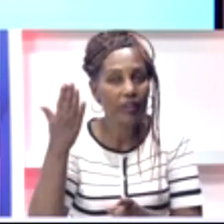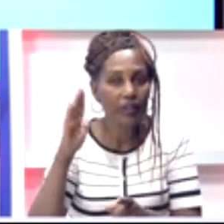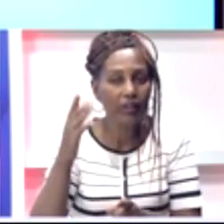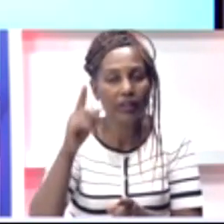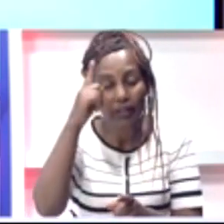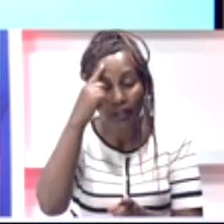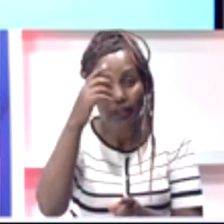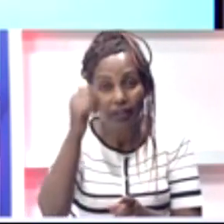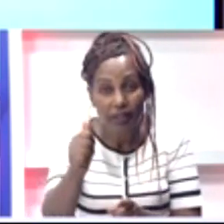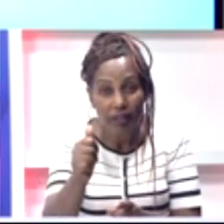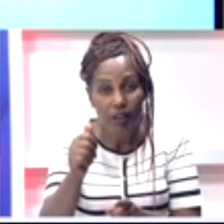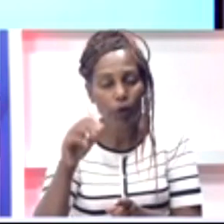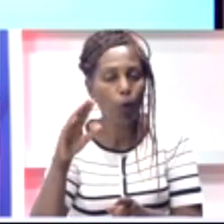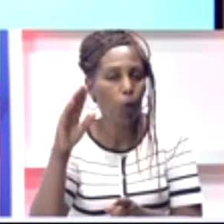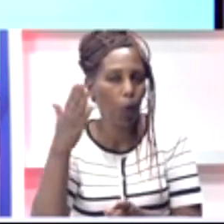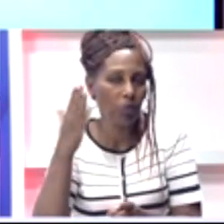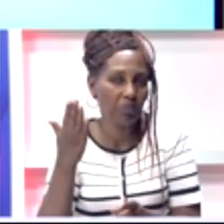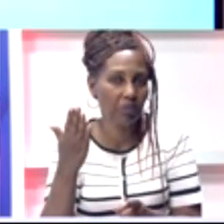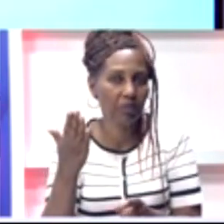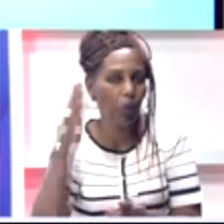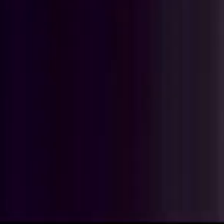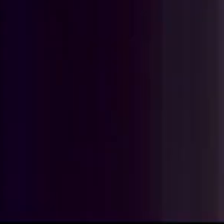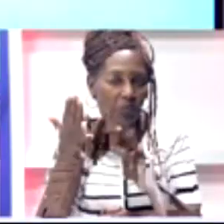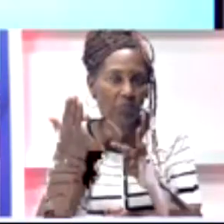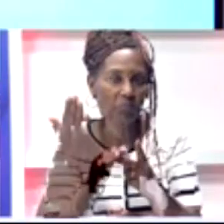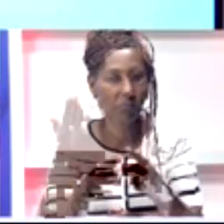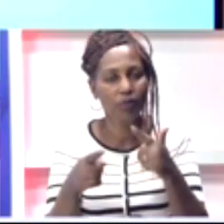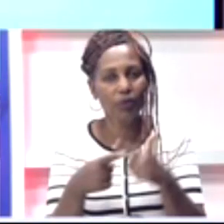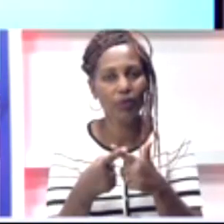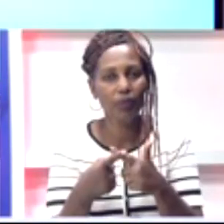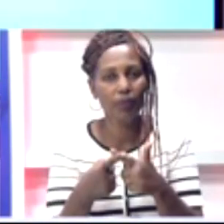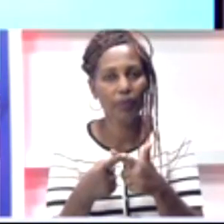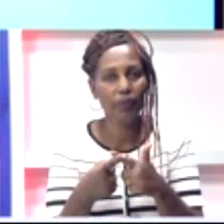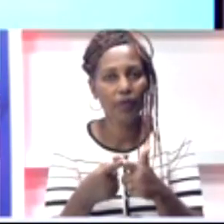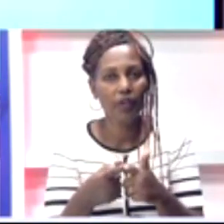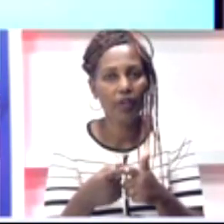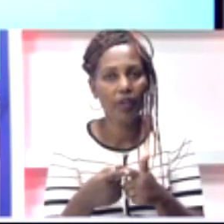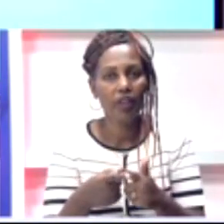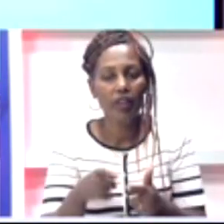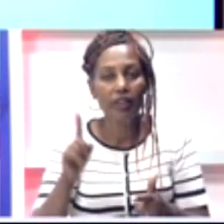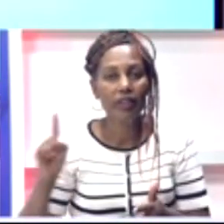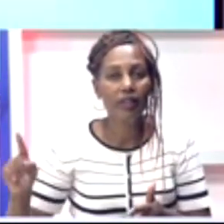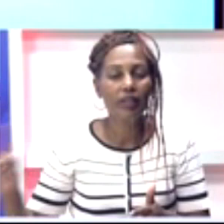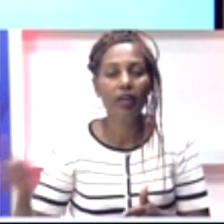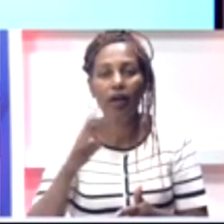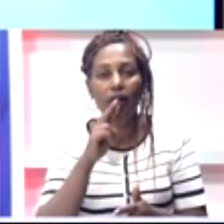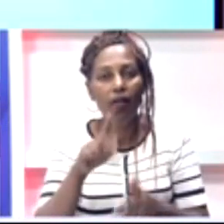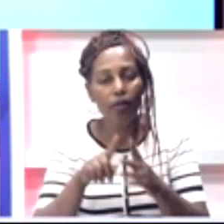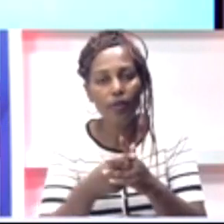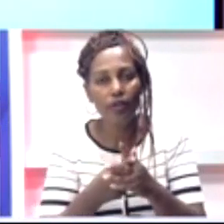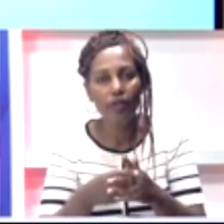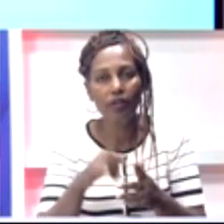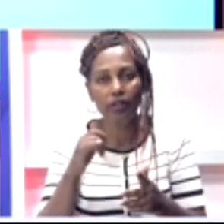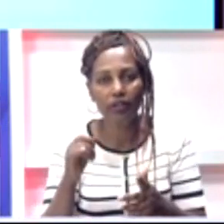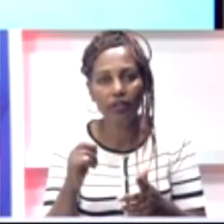uncertainty marking. Second question, they are beginners. Could grade